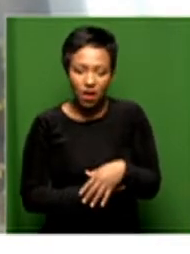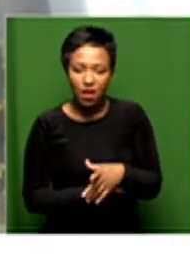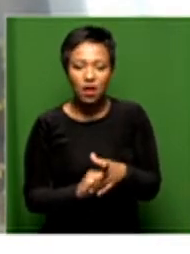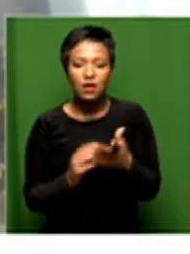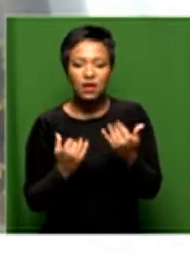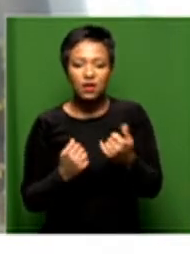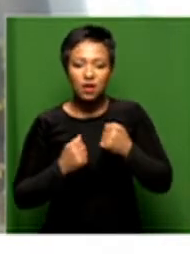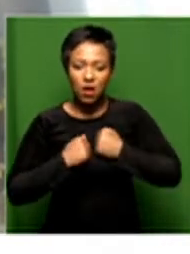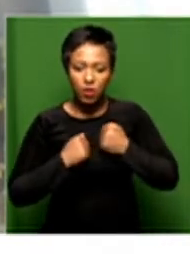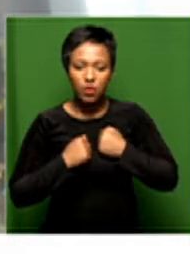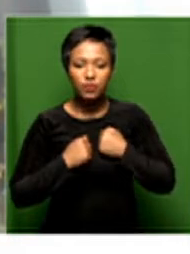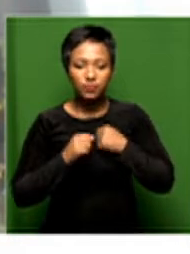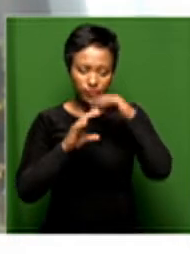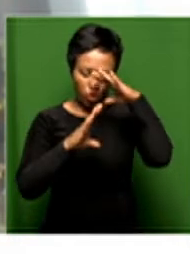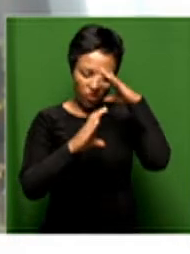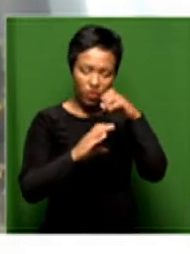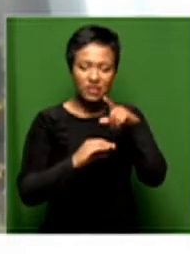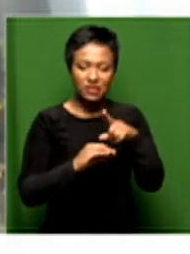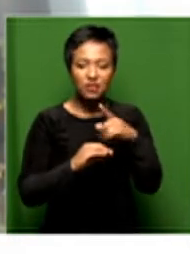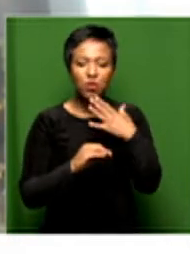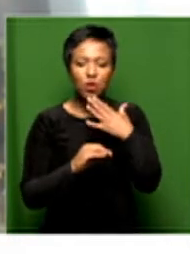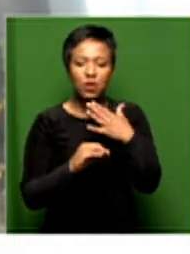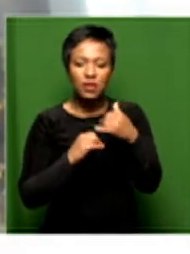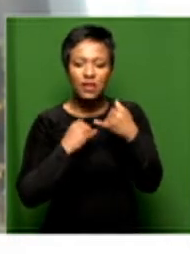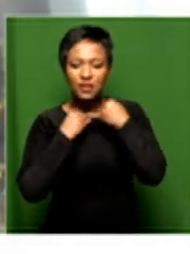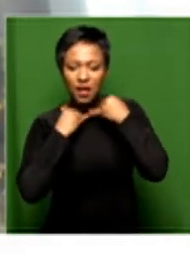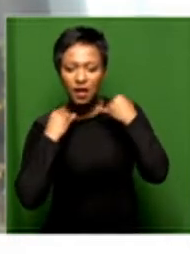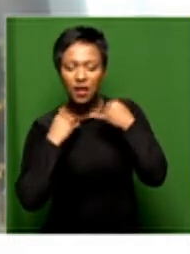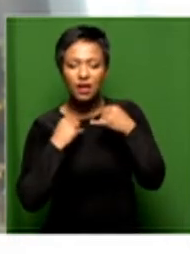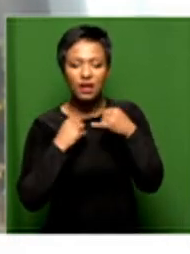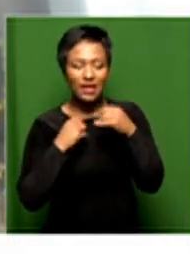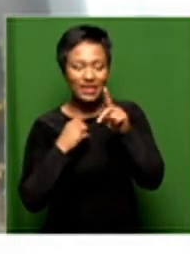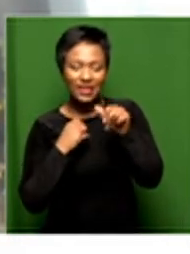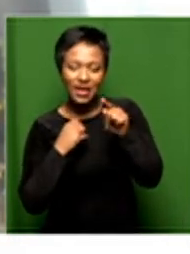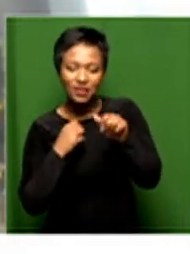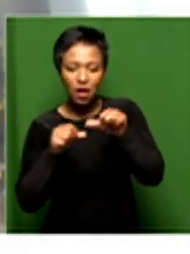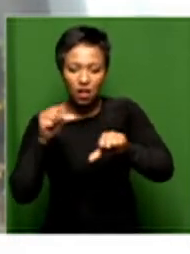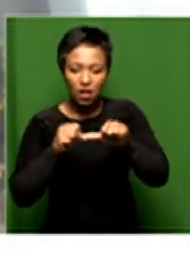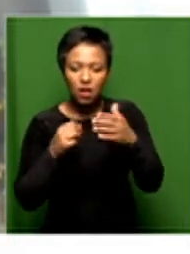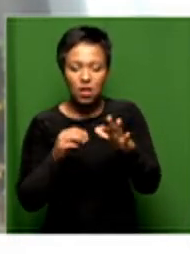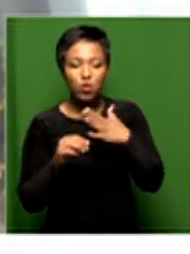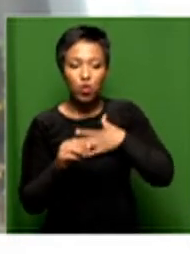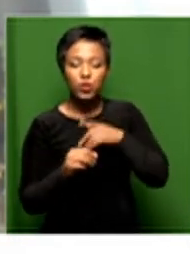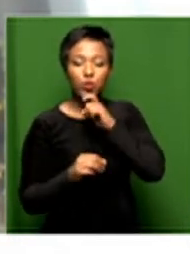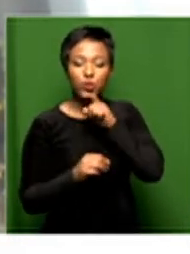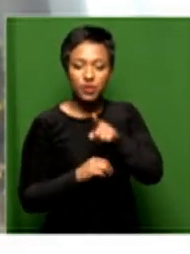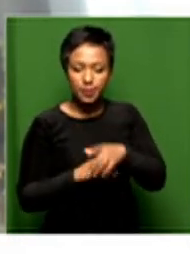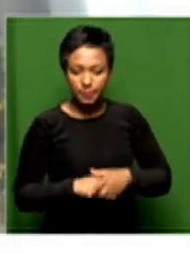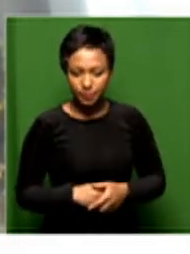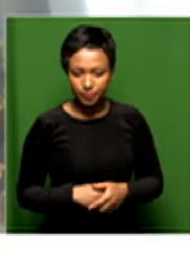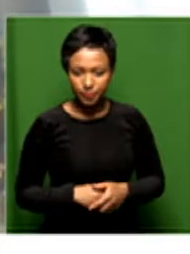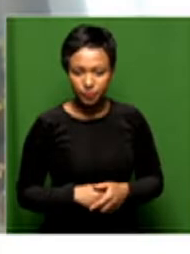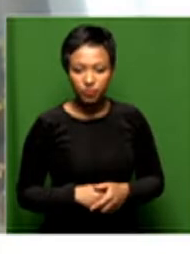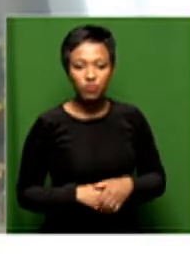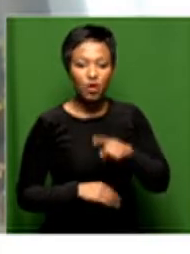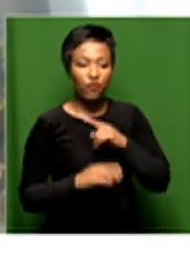of base, along with our data engineering and data science capabilities that we wish to use. Okay.